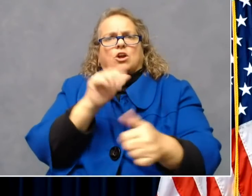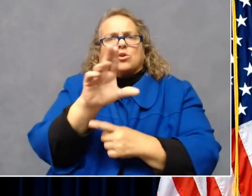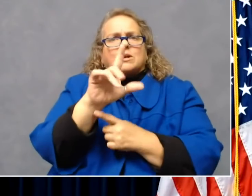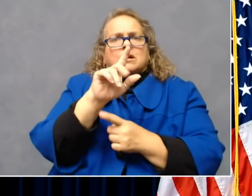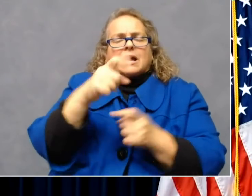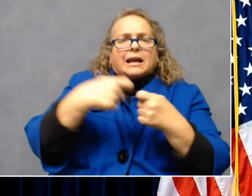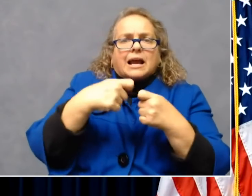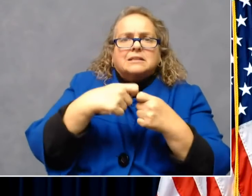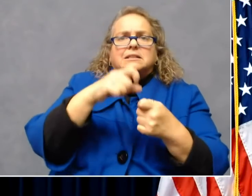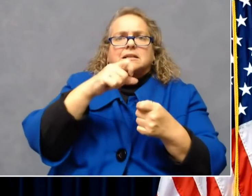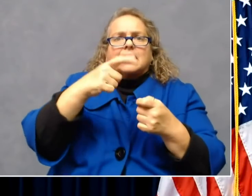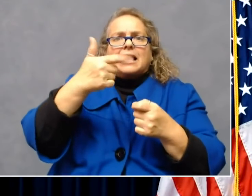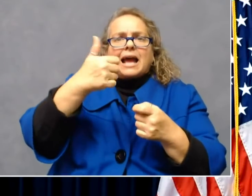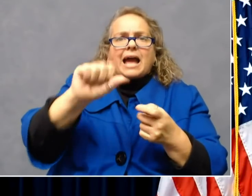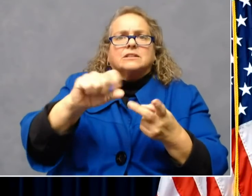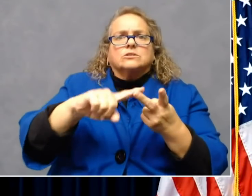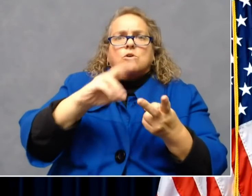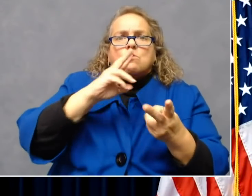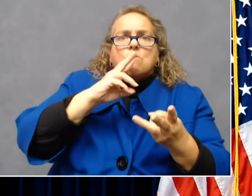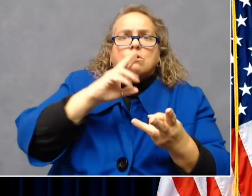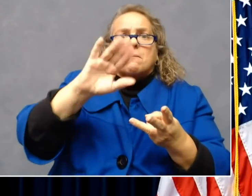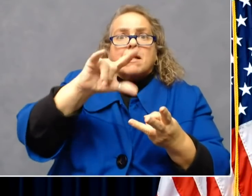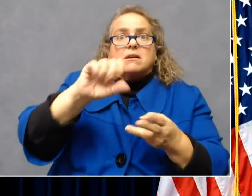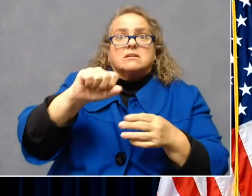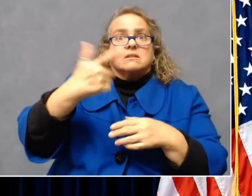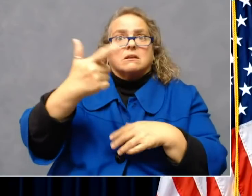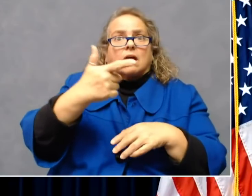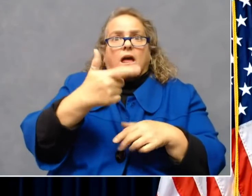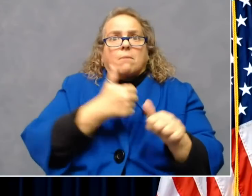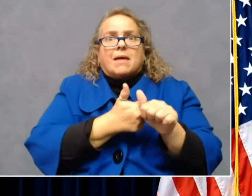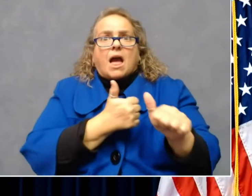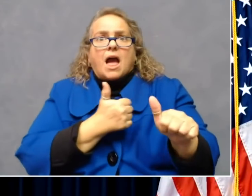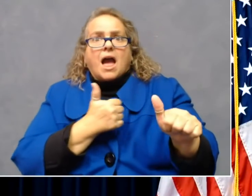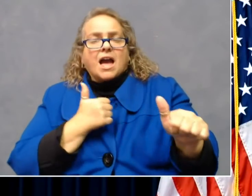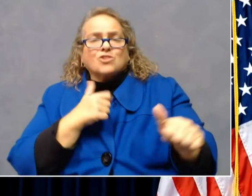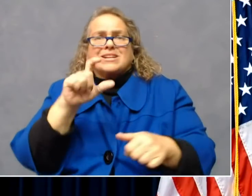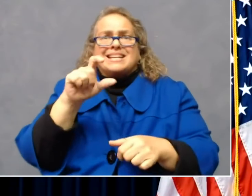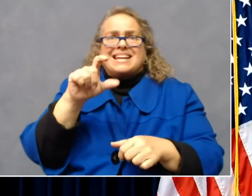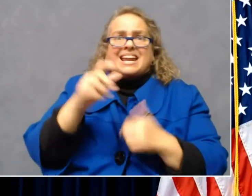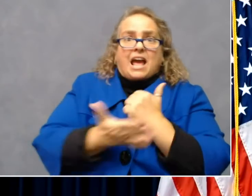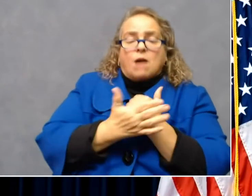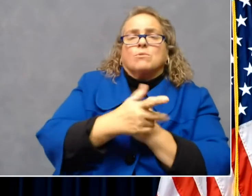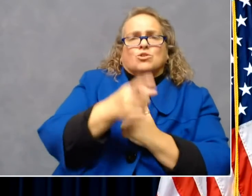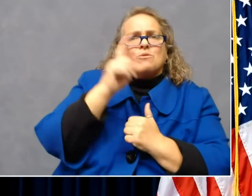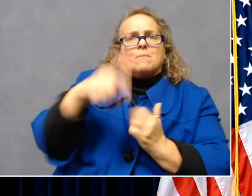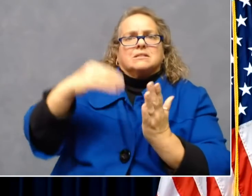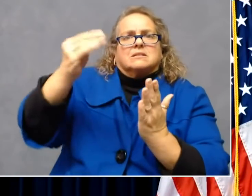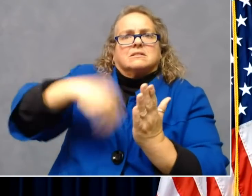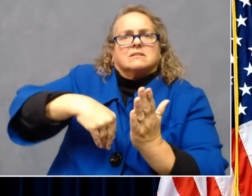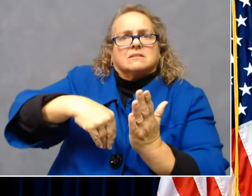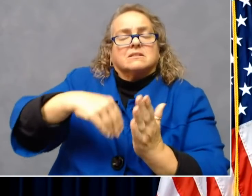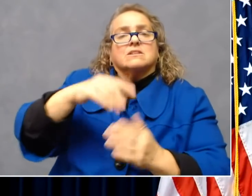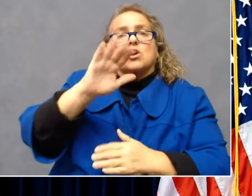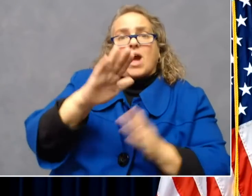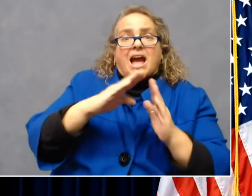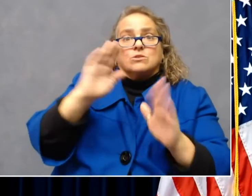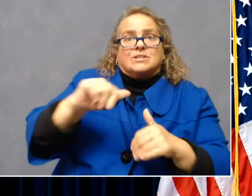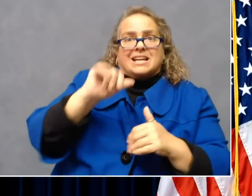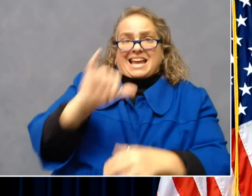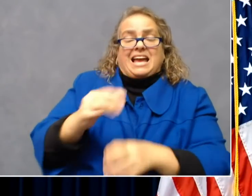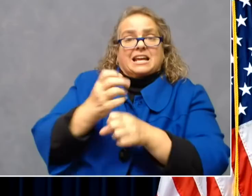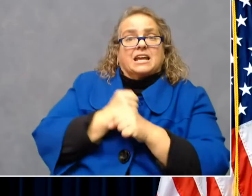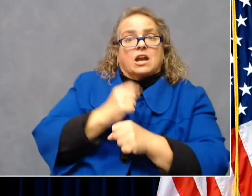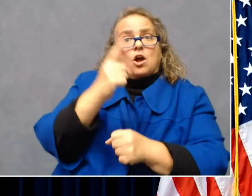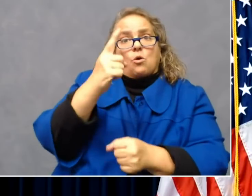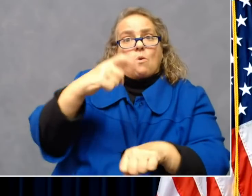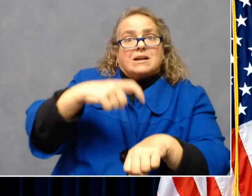utility, which many right now need this extra assistance. Eligible households can receive a one-time $500